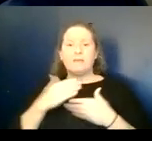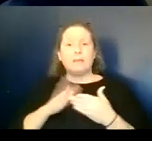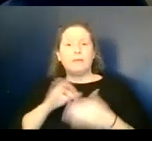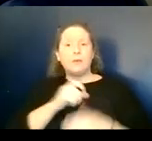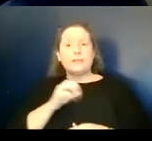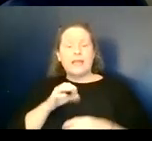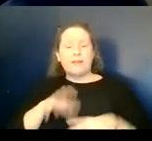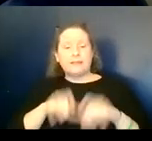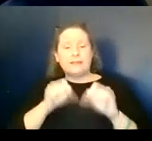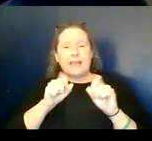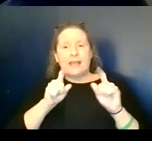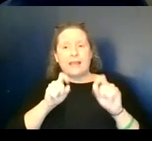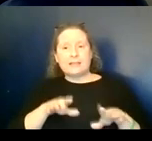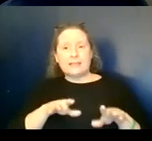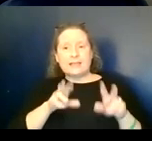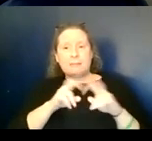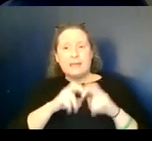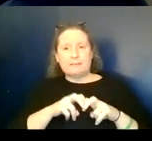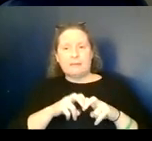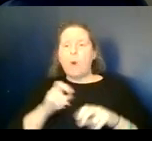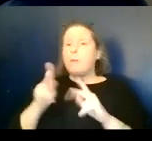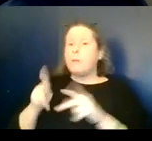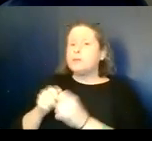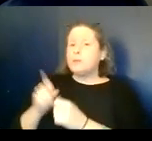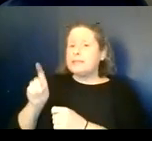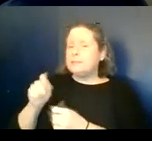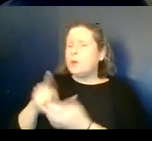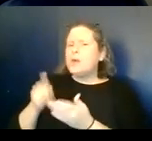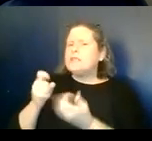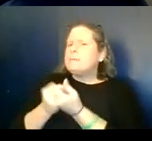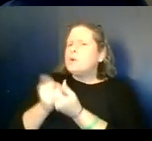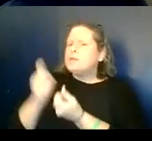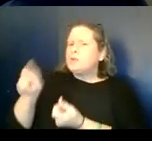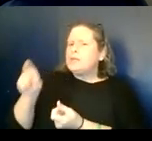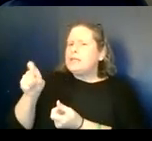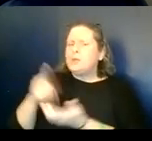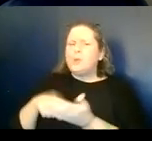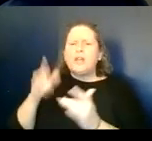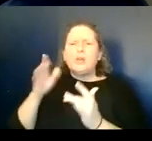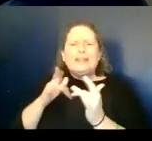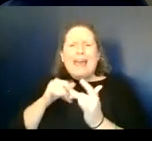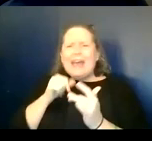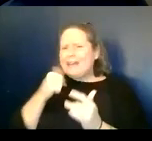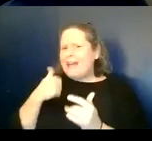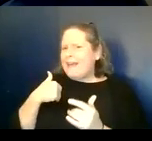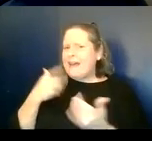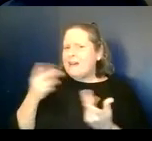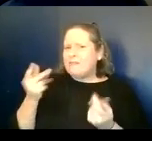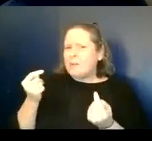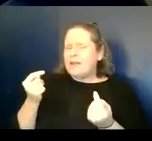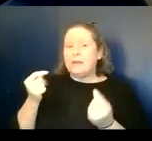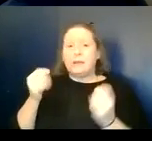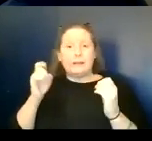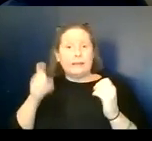maybe if you're a person with a disability, what supports are you needing? What are you lacking in your life now, whether it's